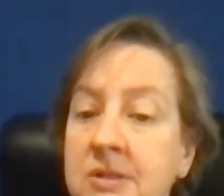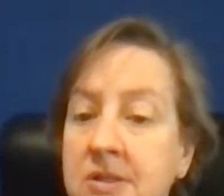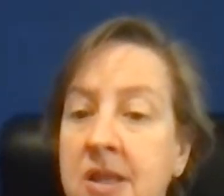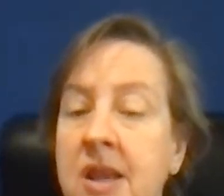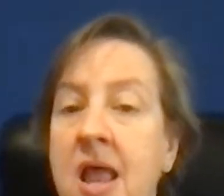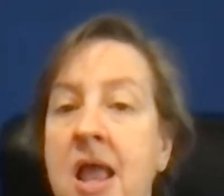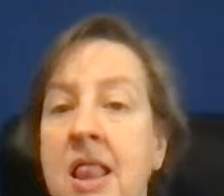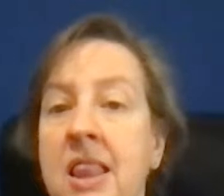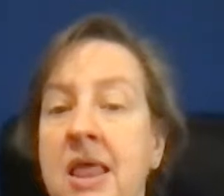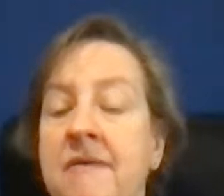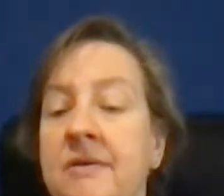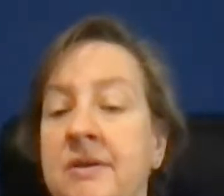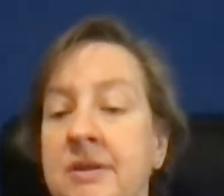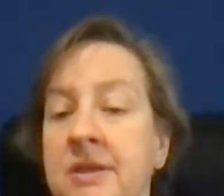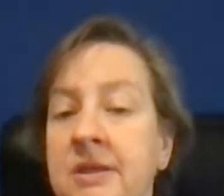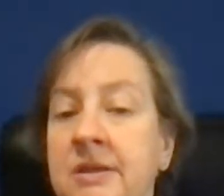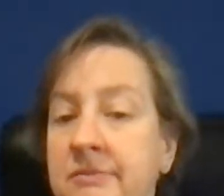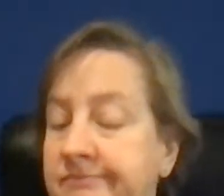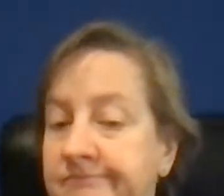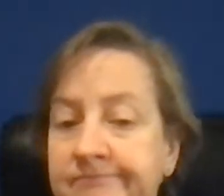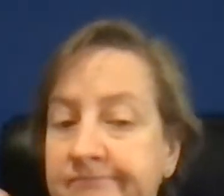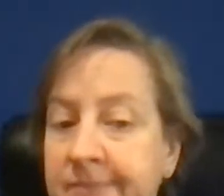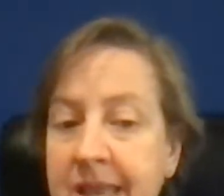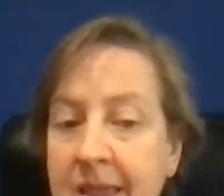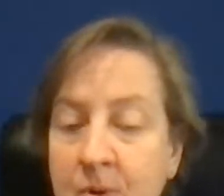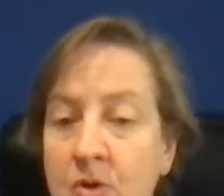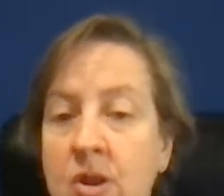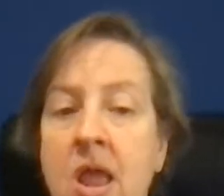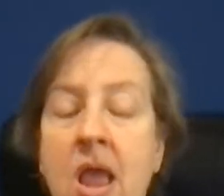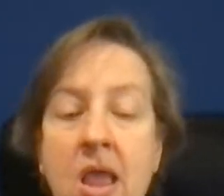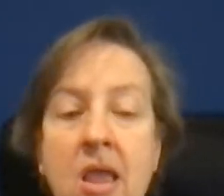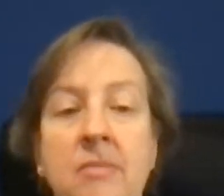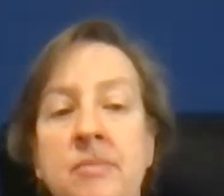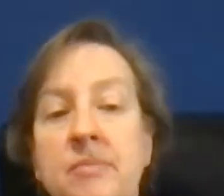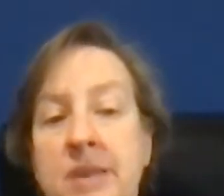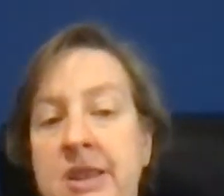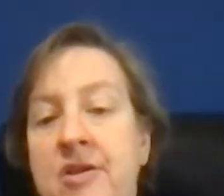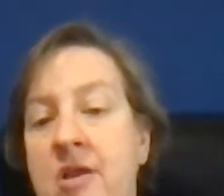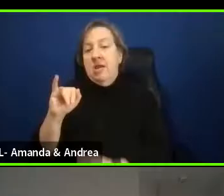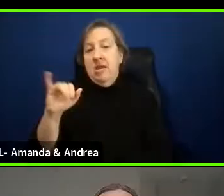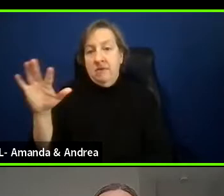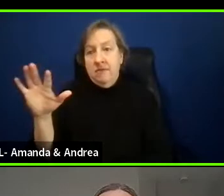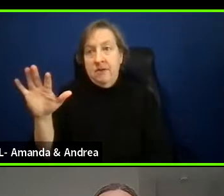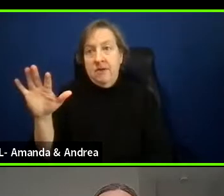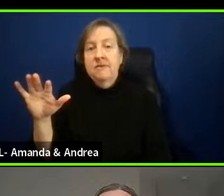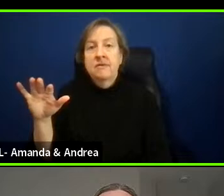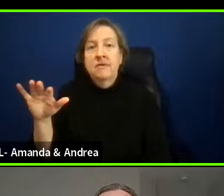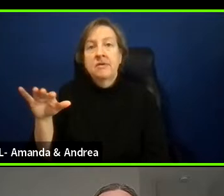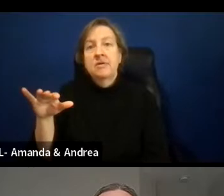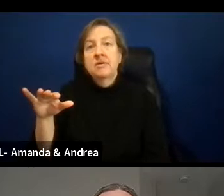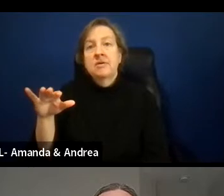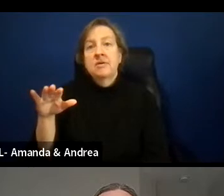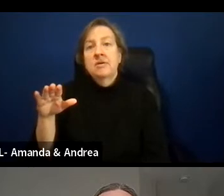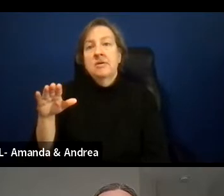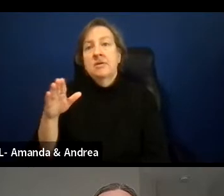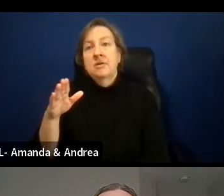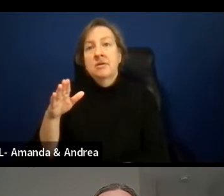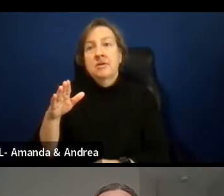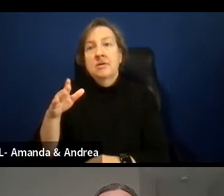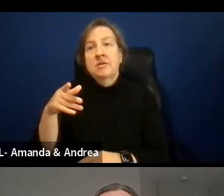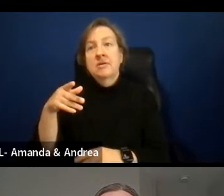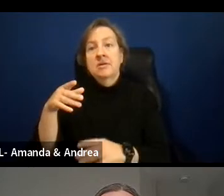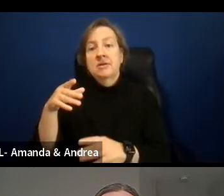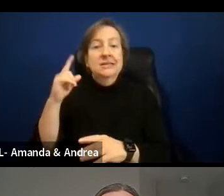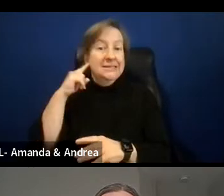neighborhood as well. And I am up close and personal to I-5. The proposed sound wall, yay, for